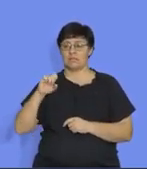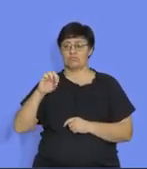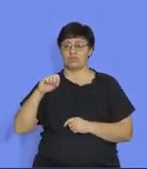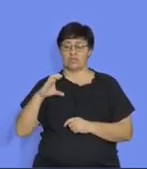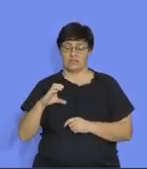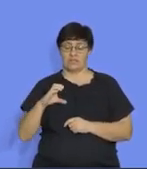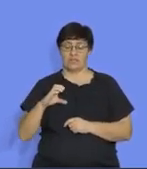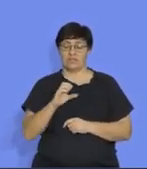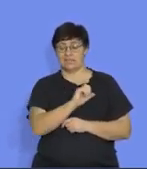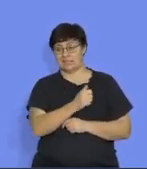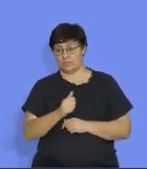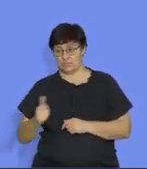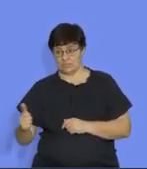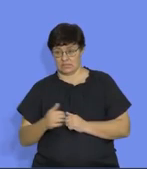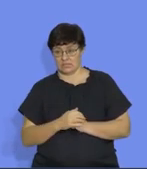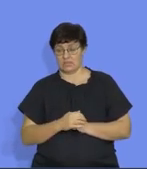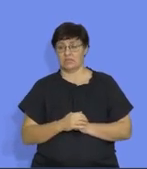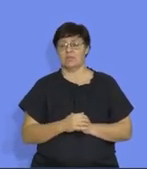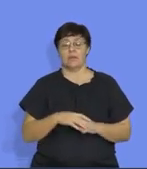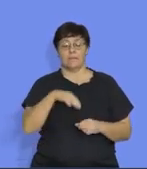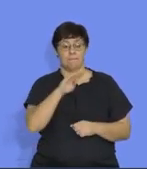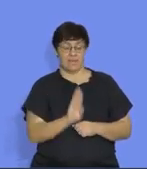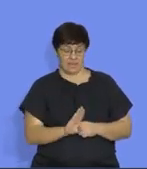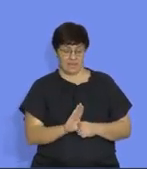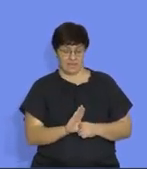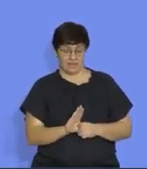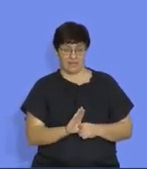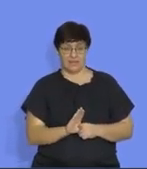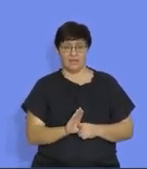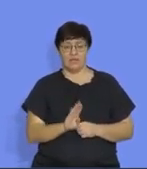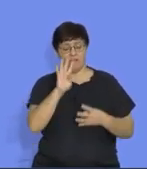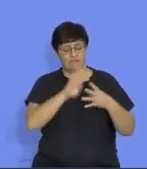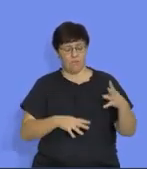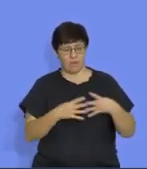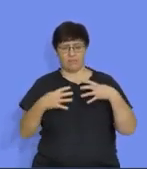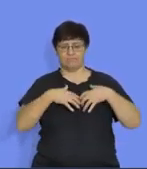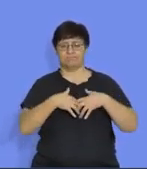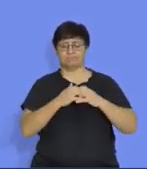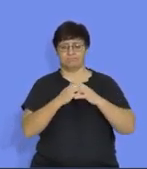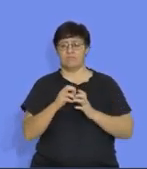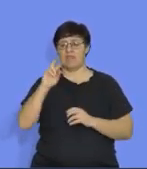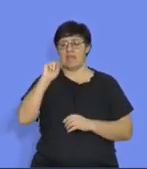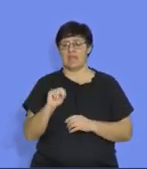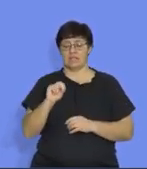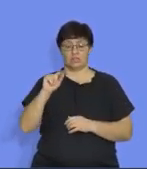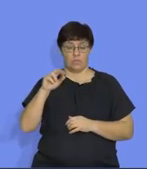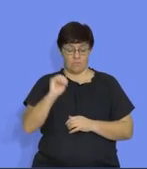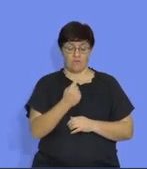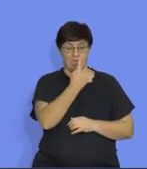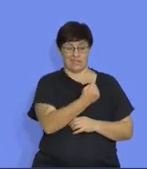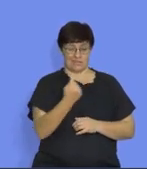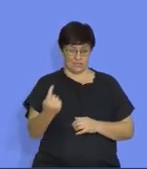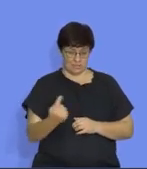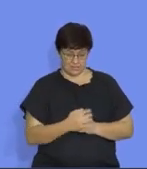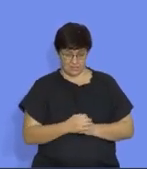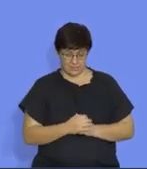sequences. Then B is asking me to determine the formula for the nth term of each sequence.